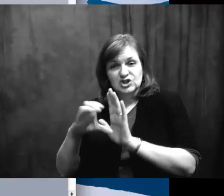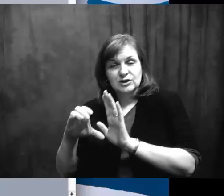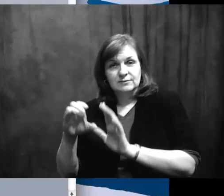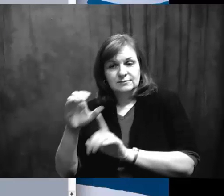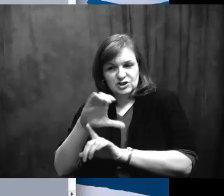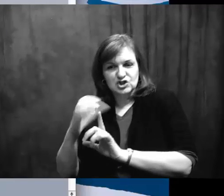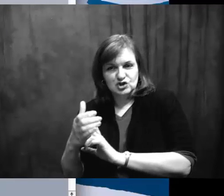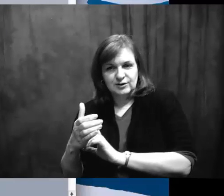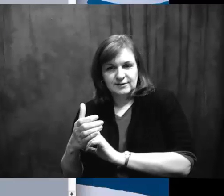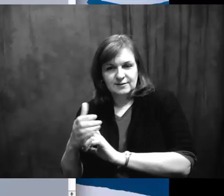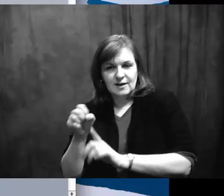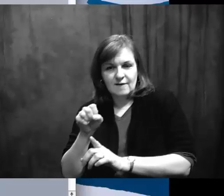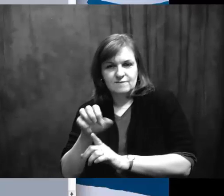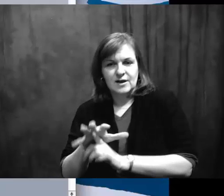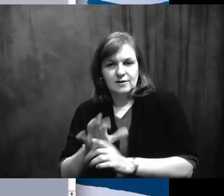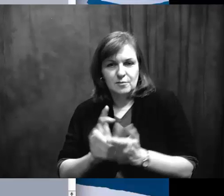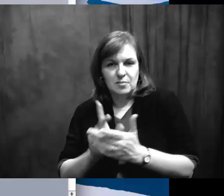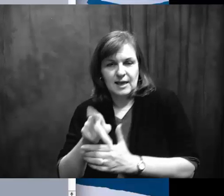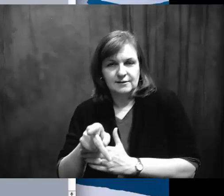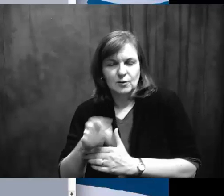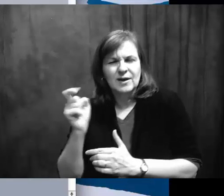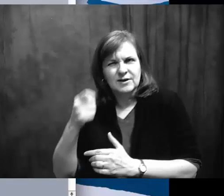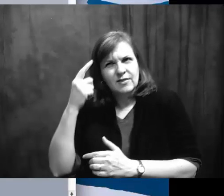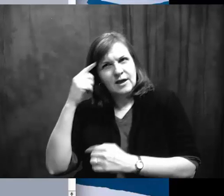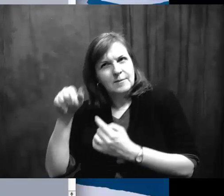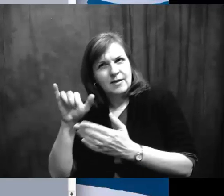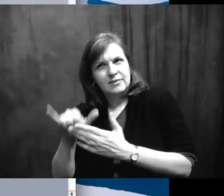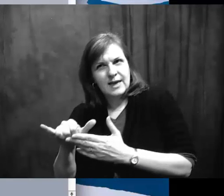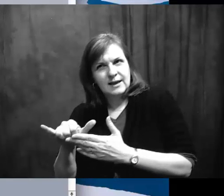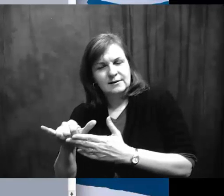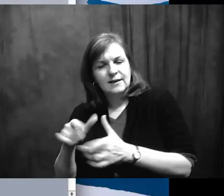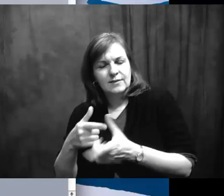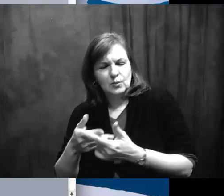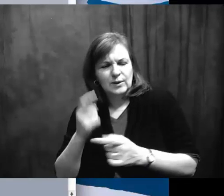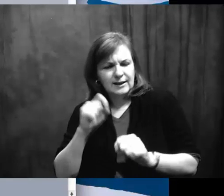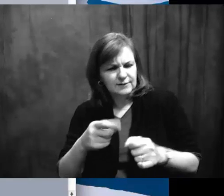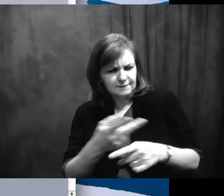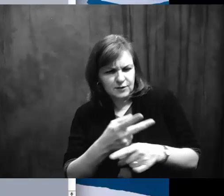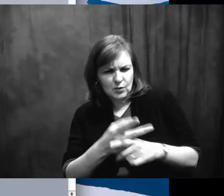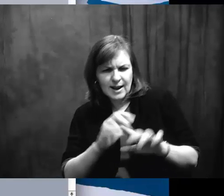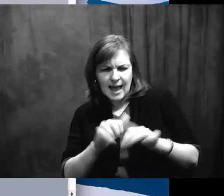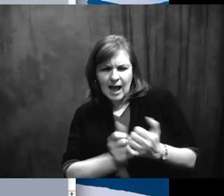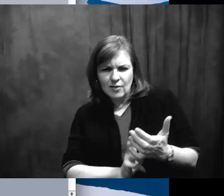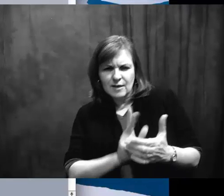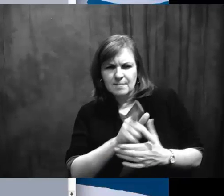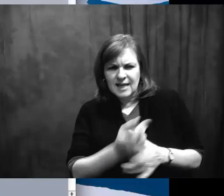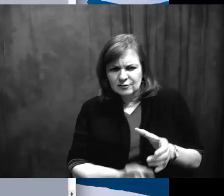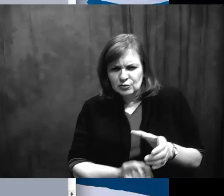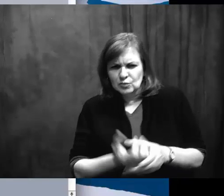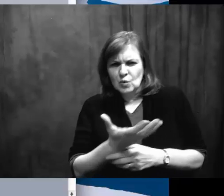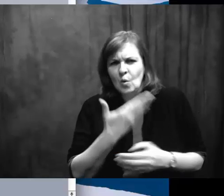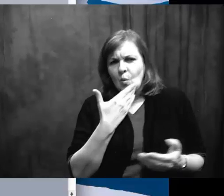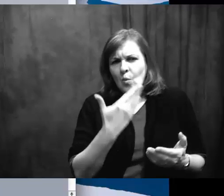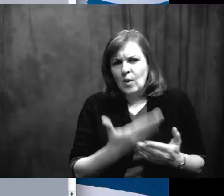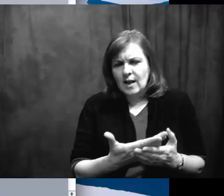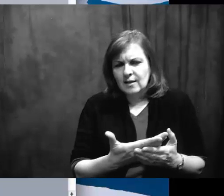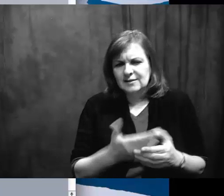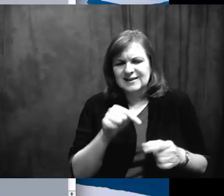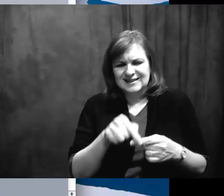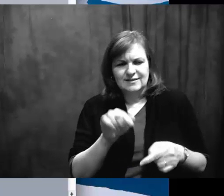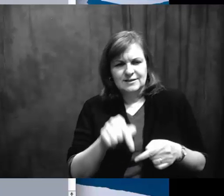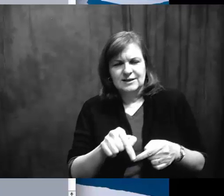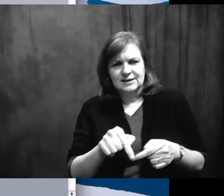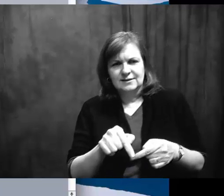we have to take into consideration so we can understand how plants are surviving so